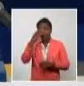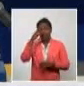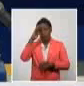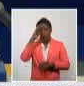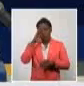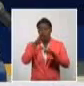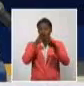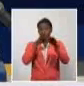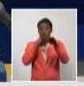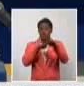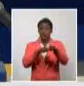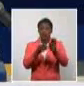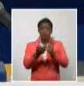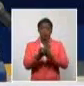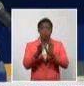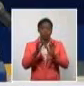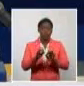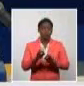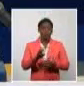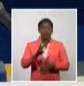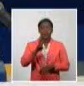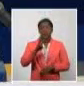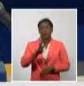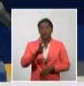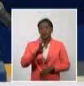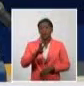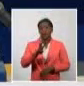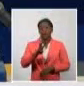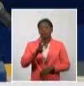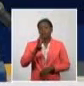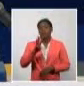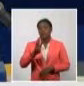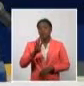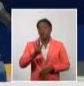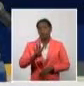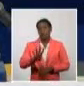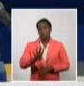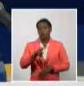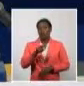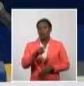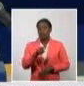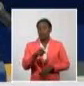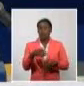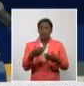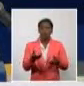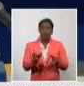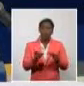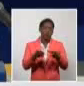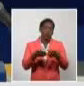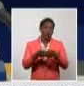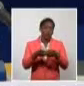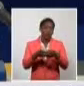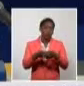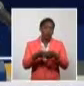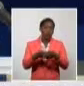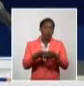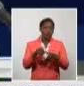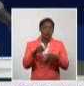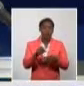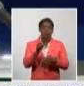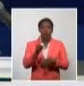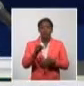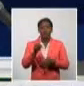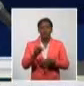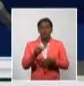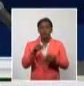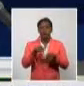remain hospitalized. These are the cases we describe as active patients. Of